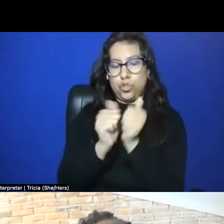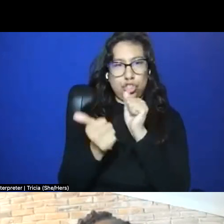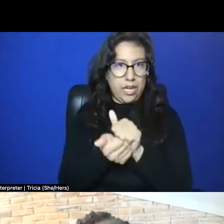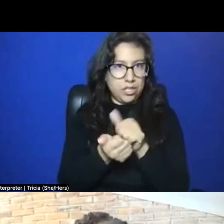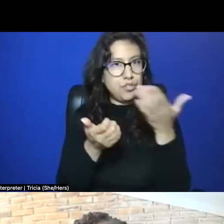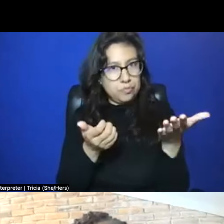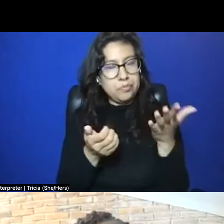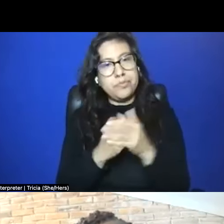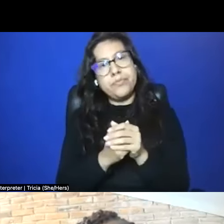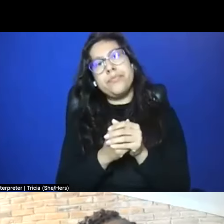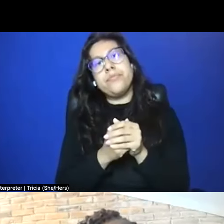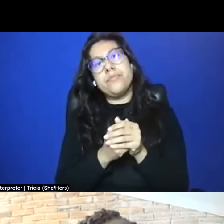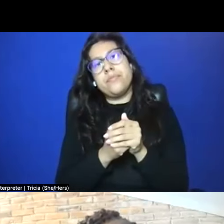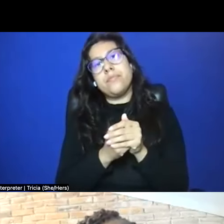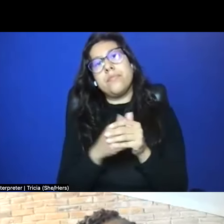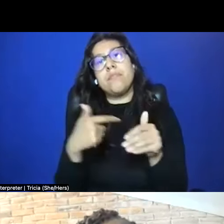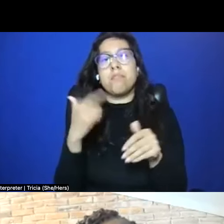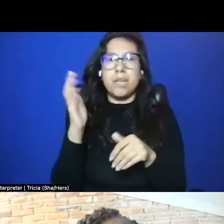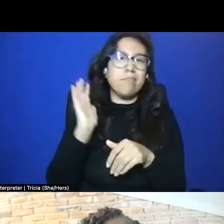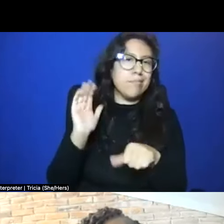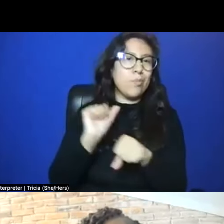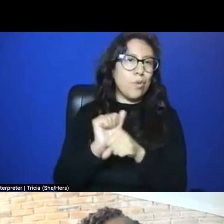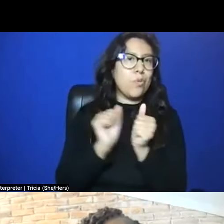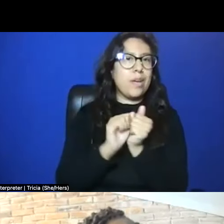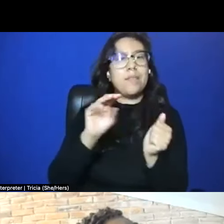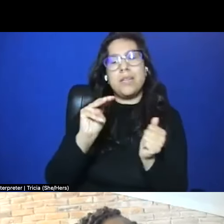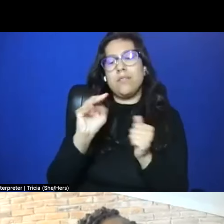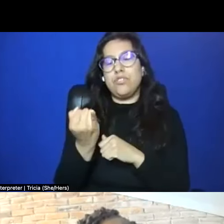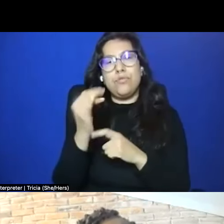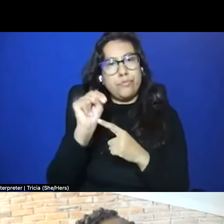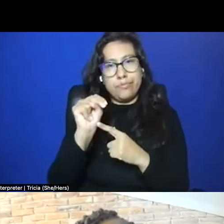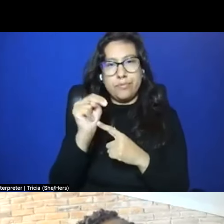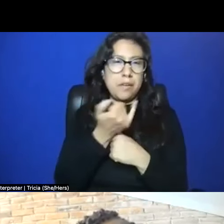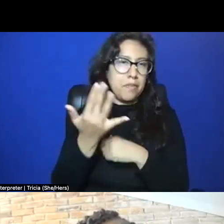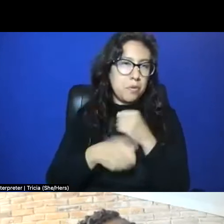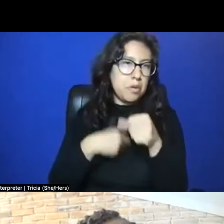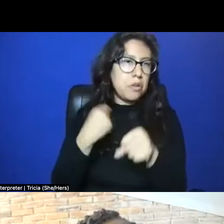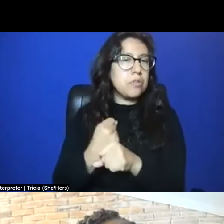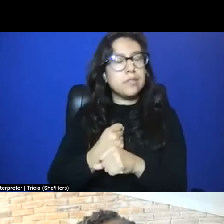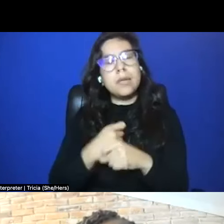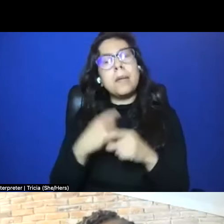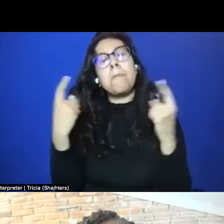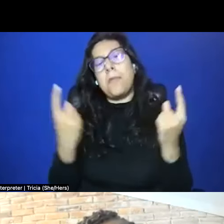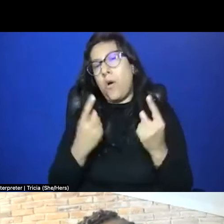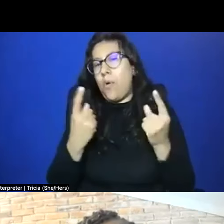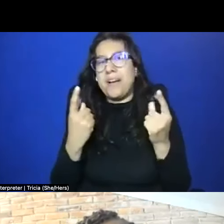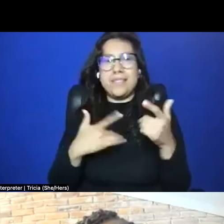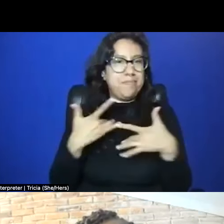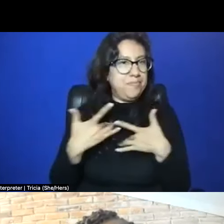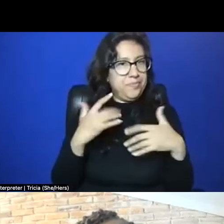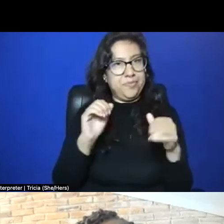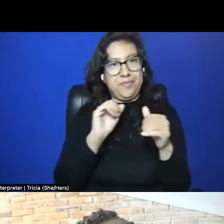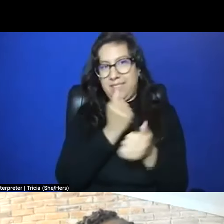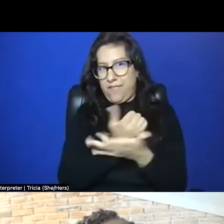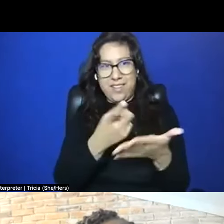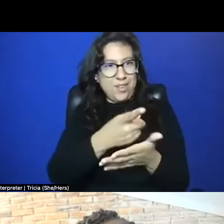I once worked at MediaJustice for a few years, and so I've always kind of been excited about anything